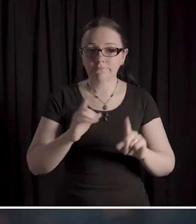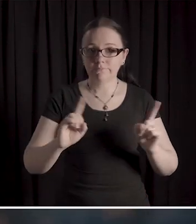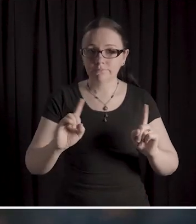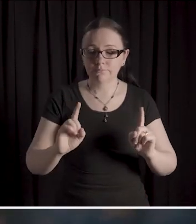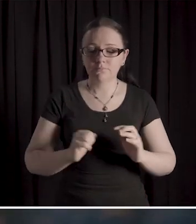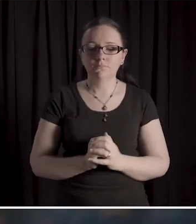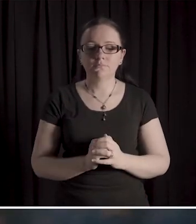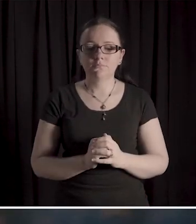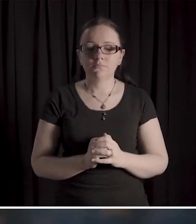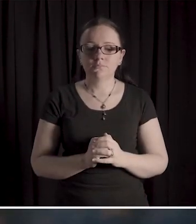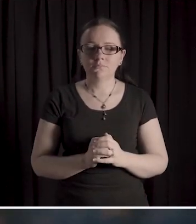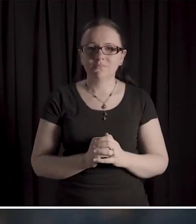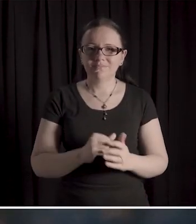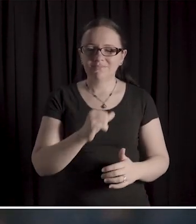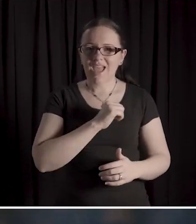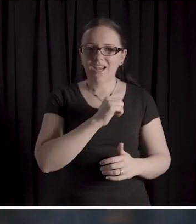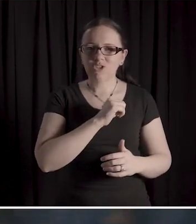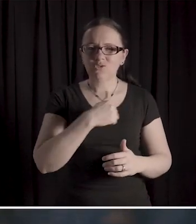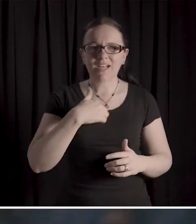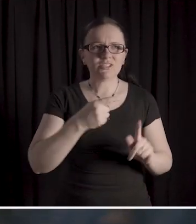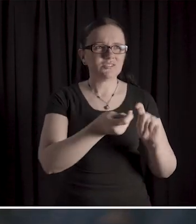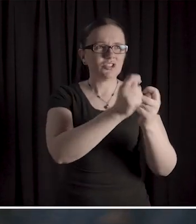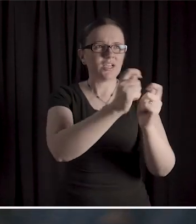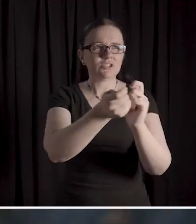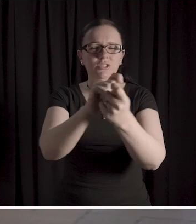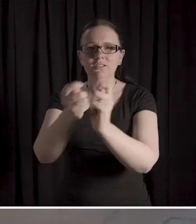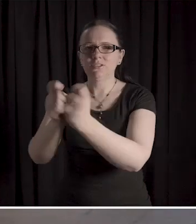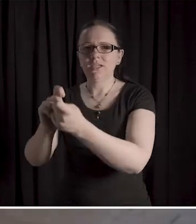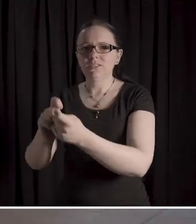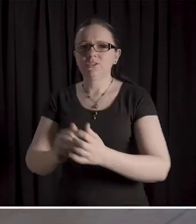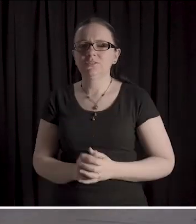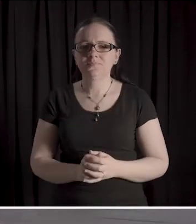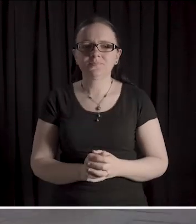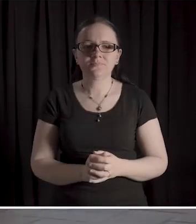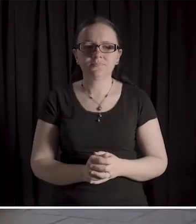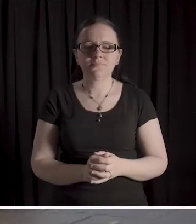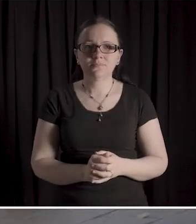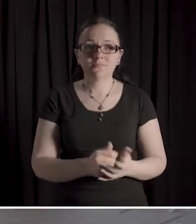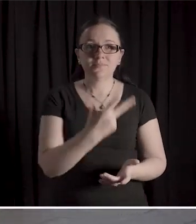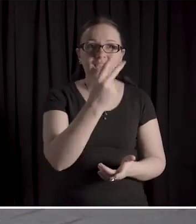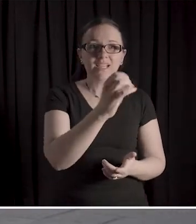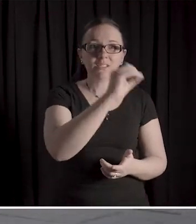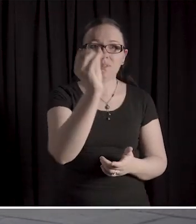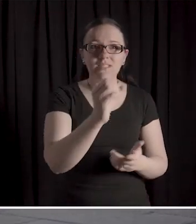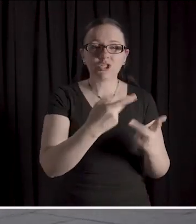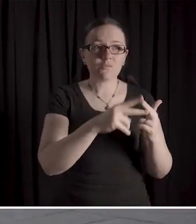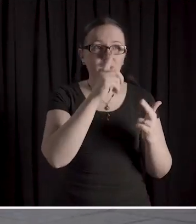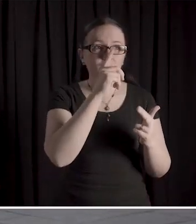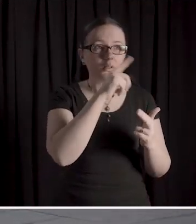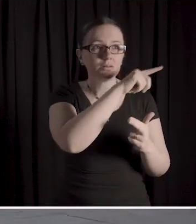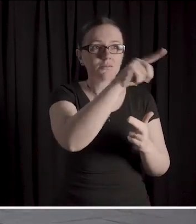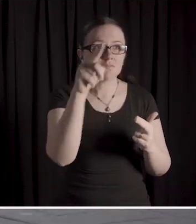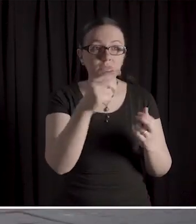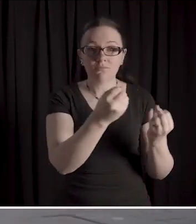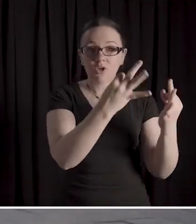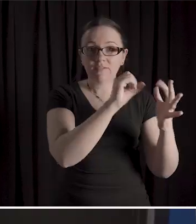Much of my work is to change that attitude towards people with disability, to get the 80% of